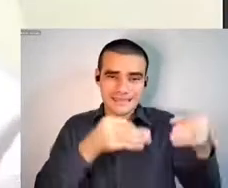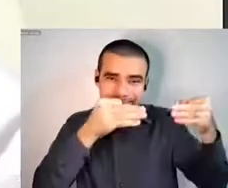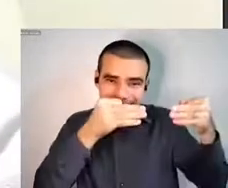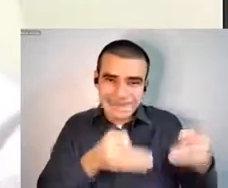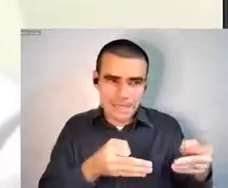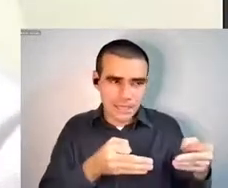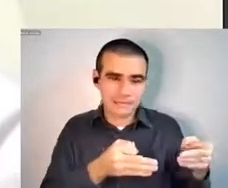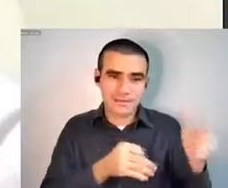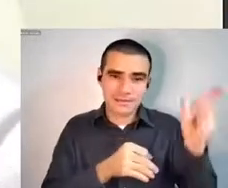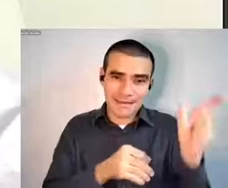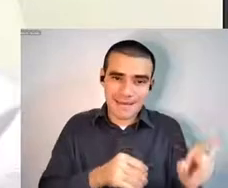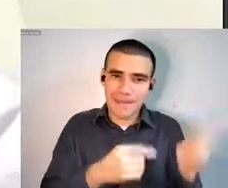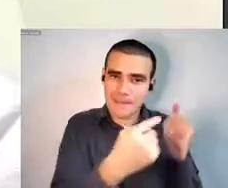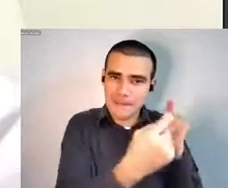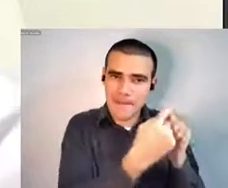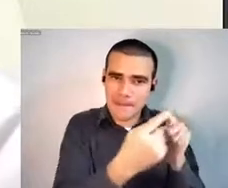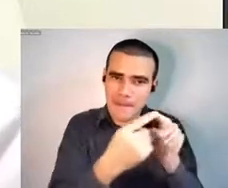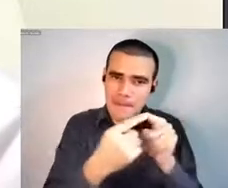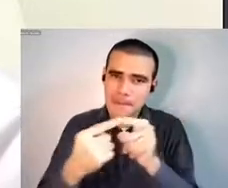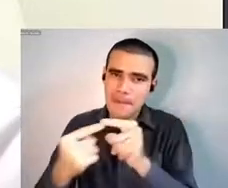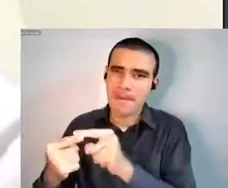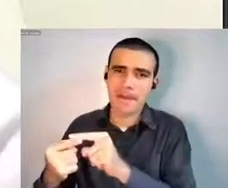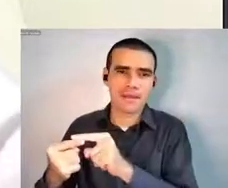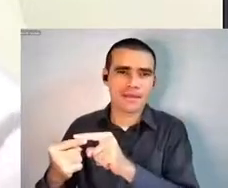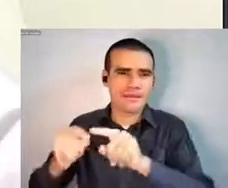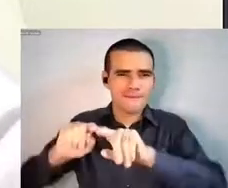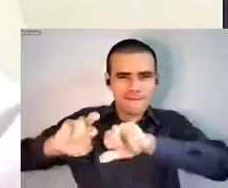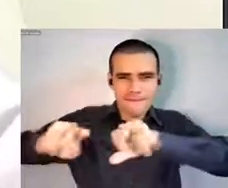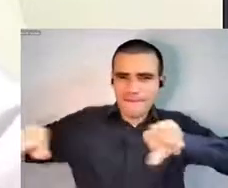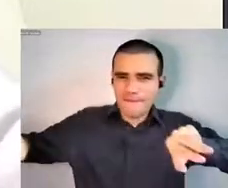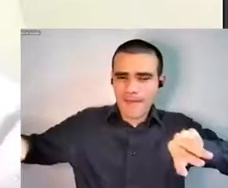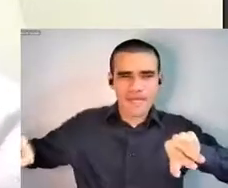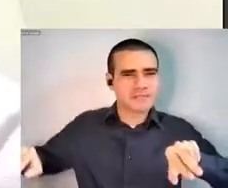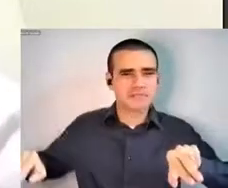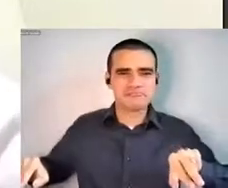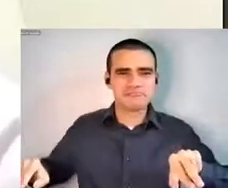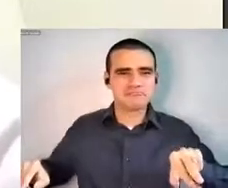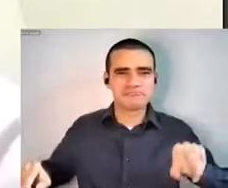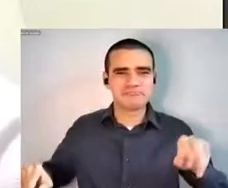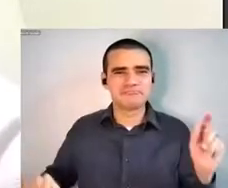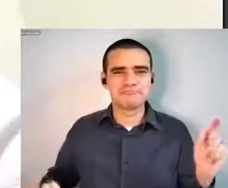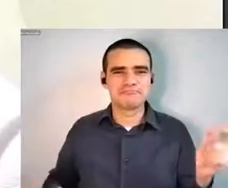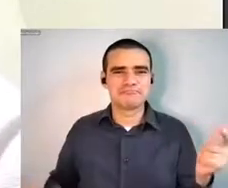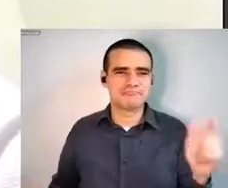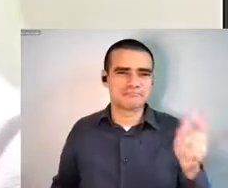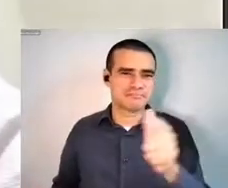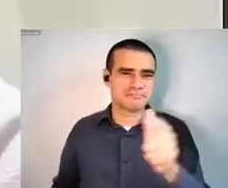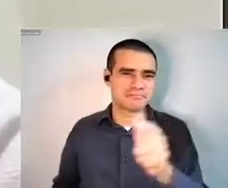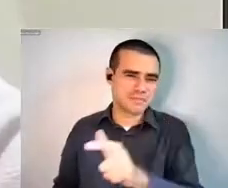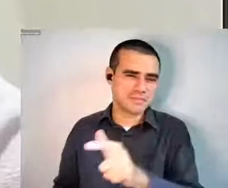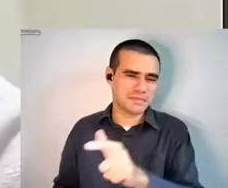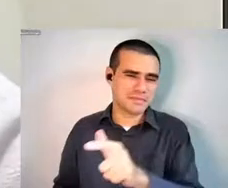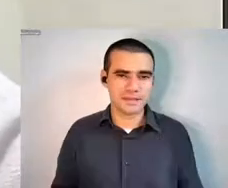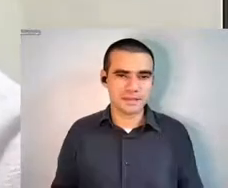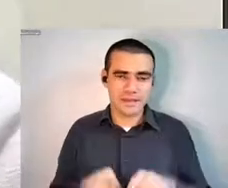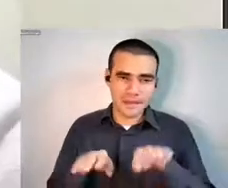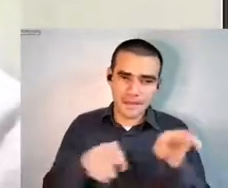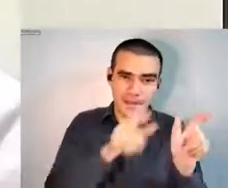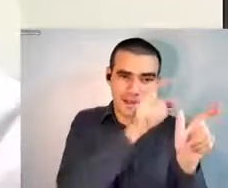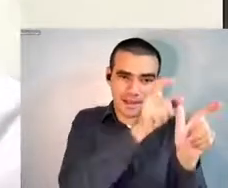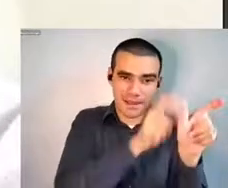that could be applied in great scale in an allied way.